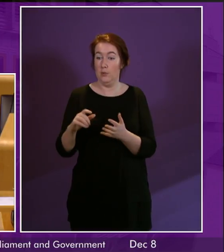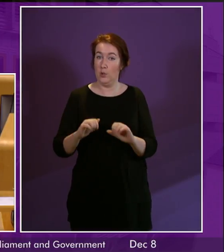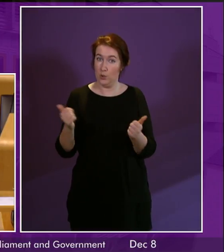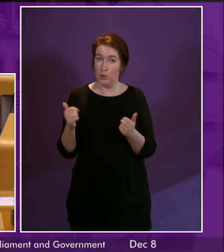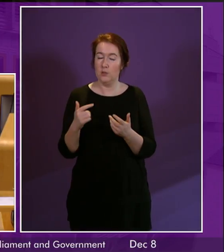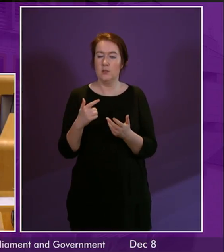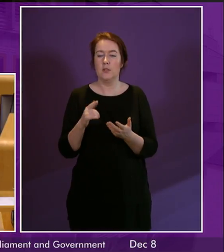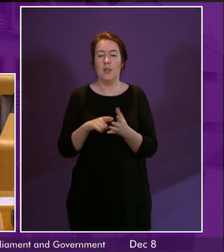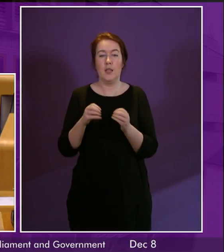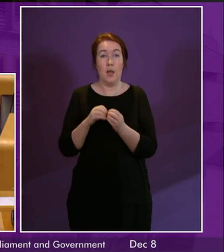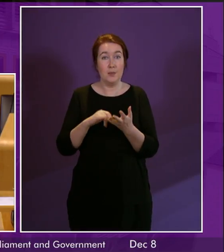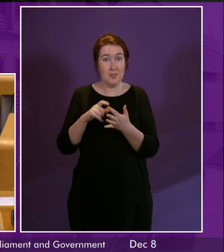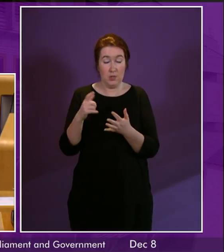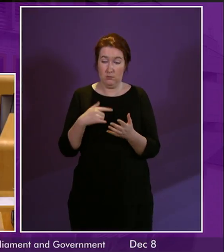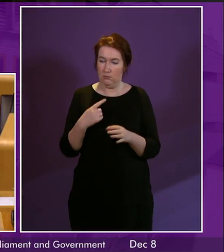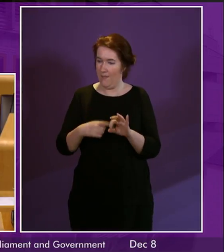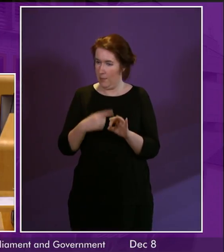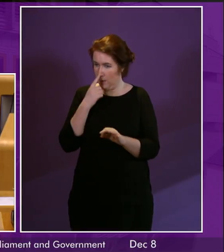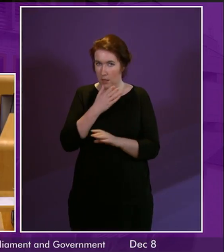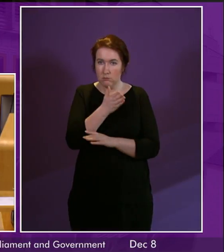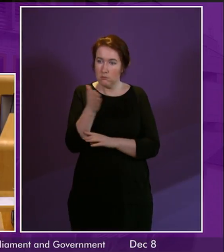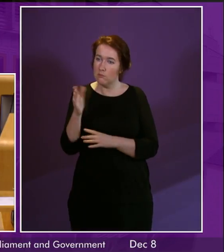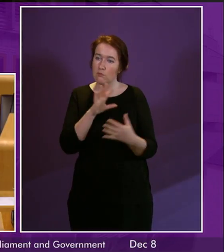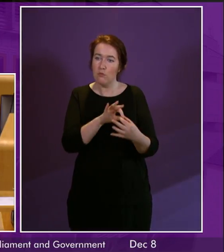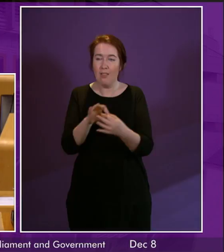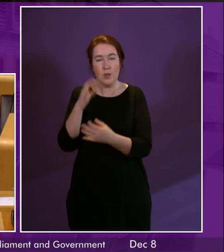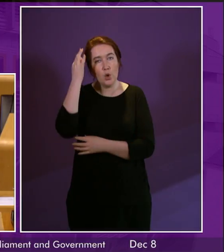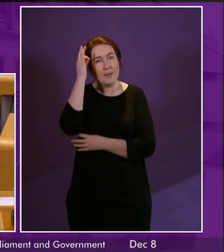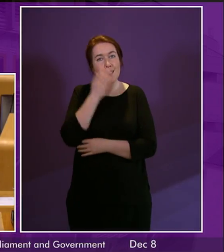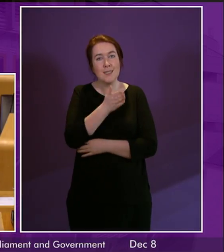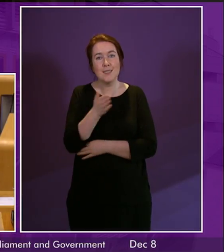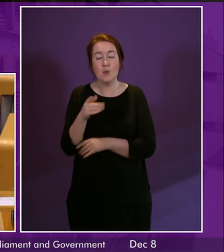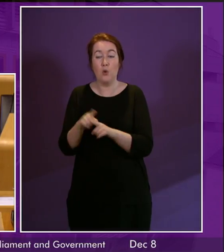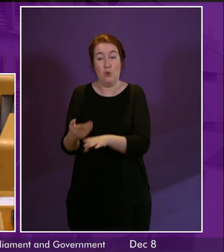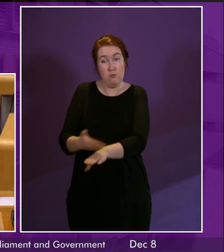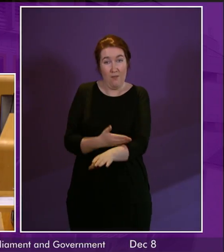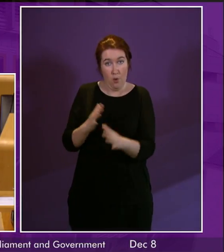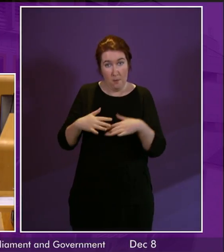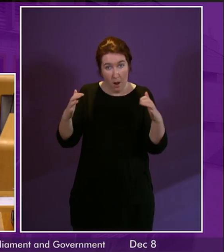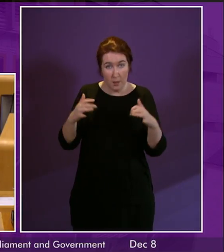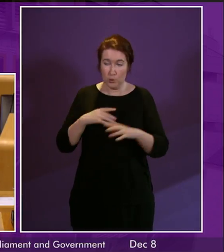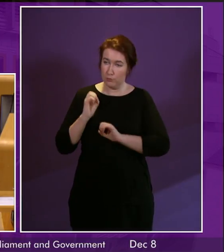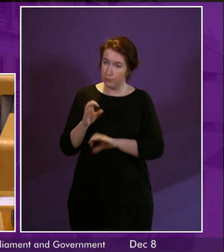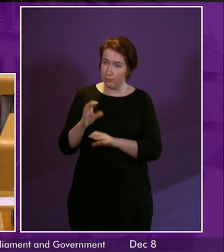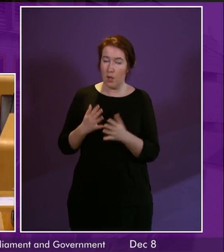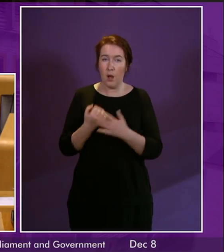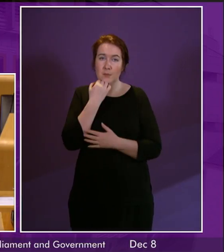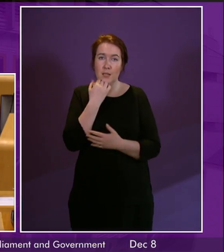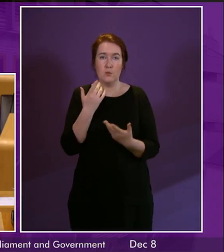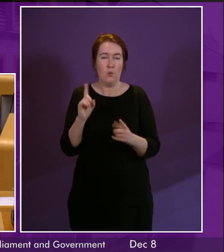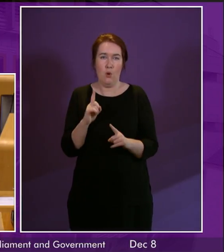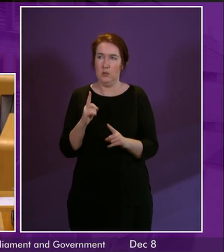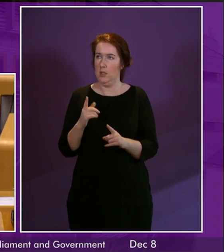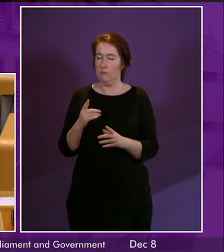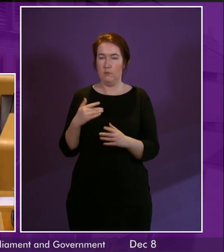Cabinet Secretaries are available to come to relevant committees and also before Parliament to give an update on ongoing issues. And it